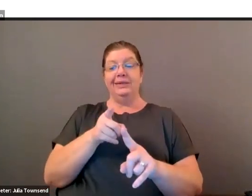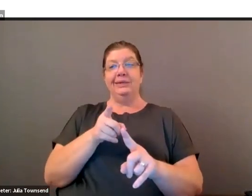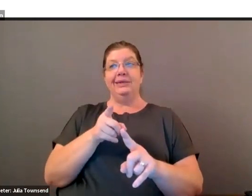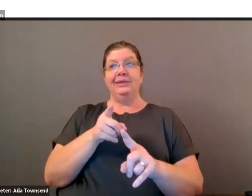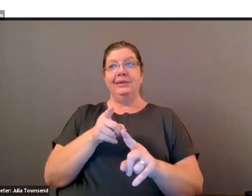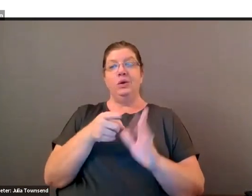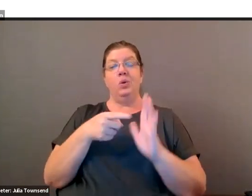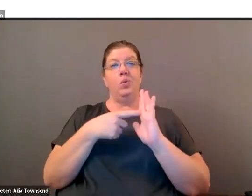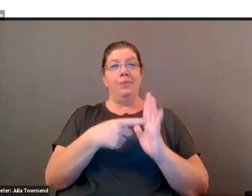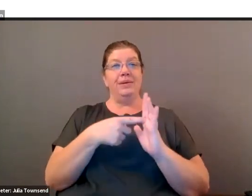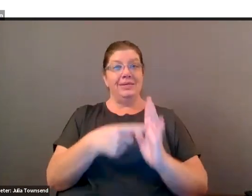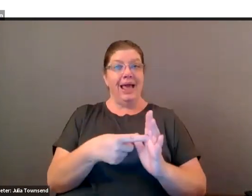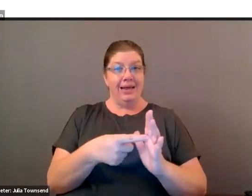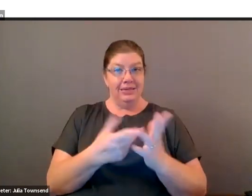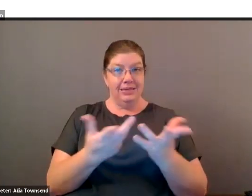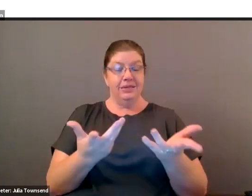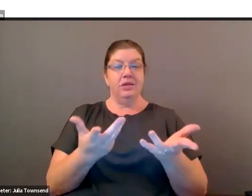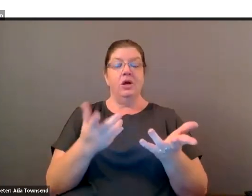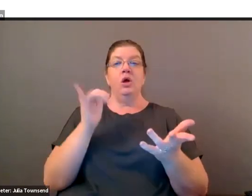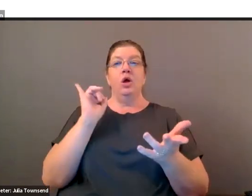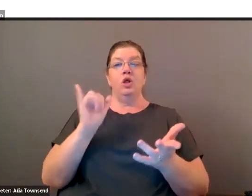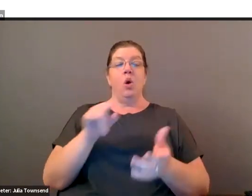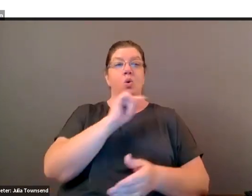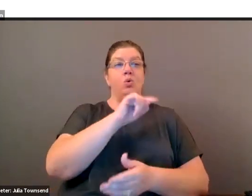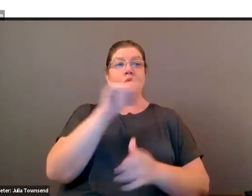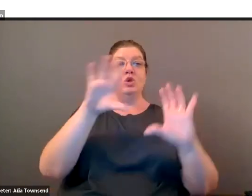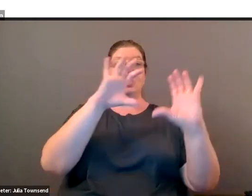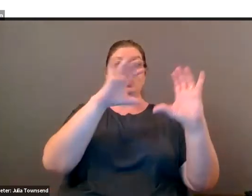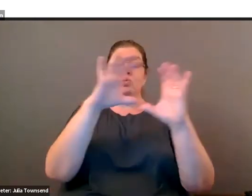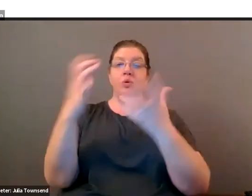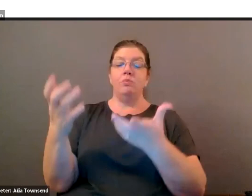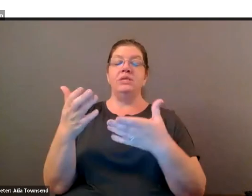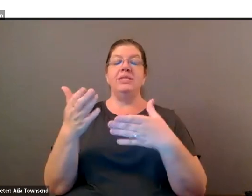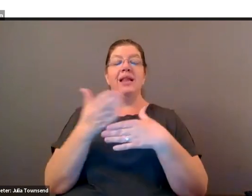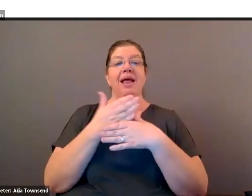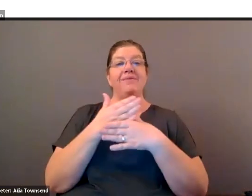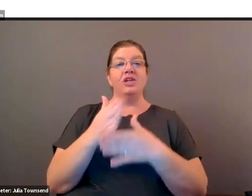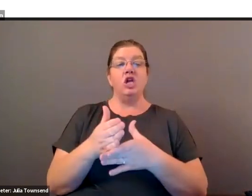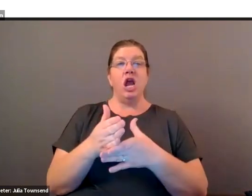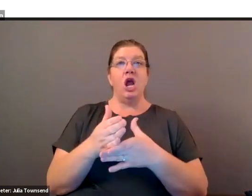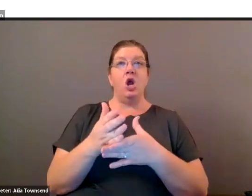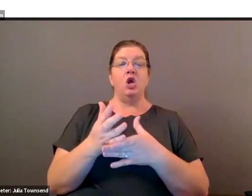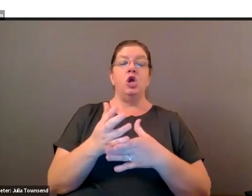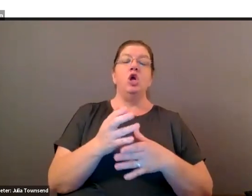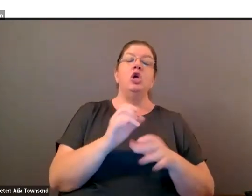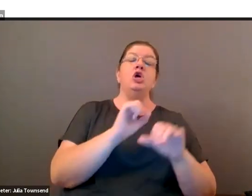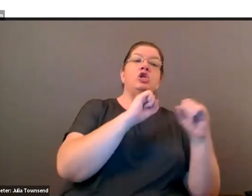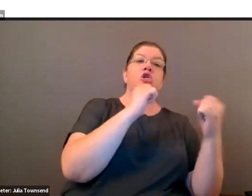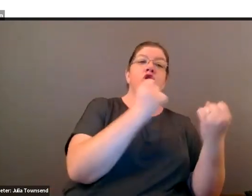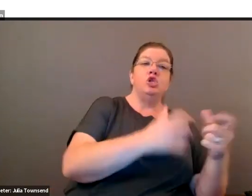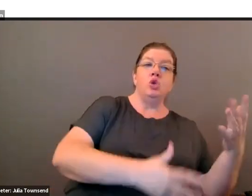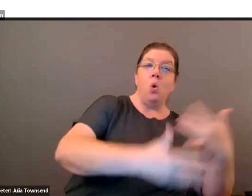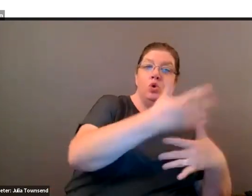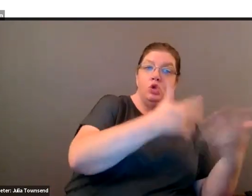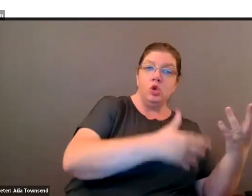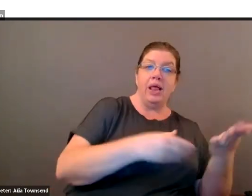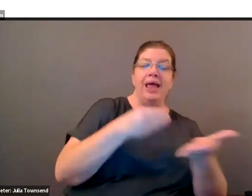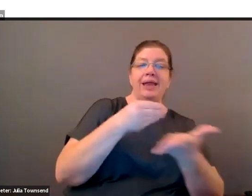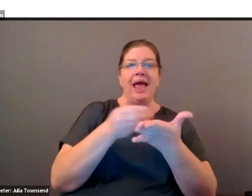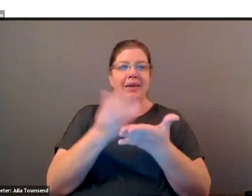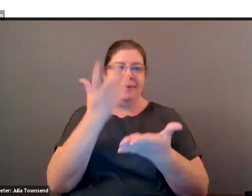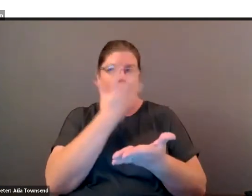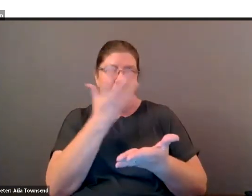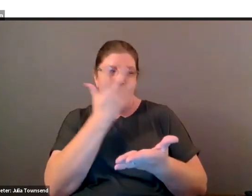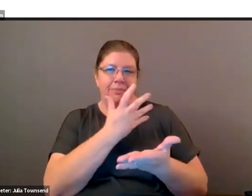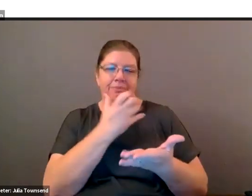but what it really represents is those groups that have shared social and economic characteristics. But again, that can